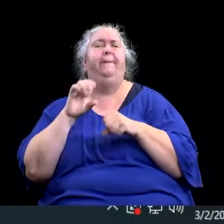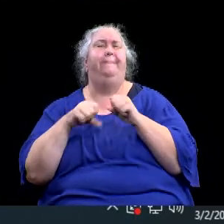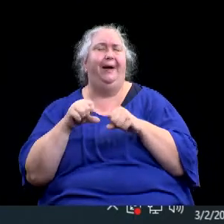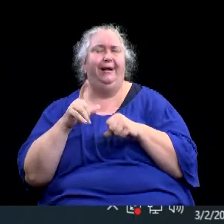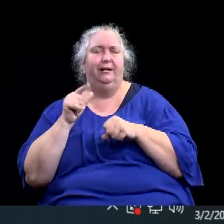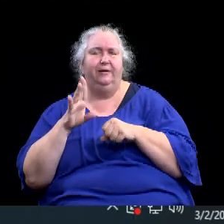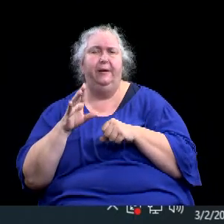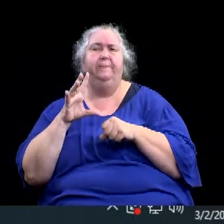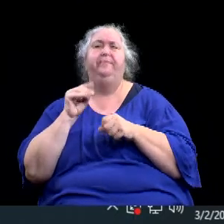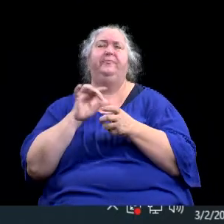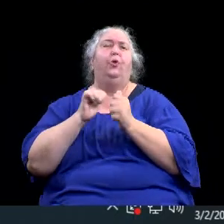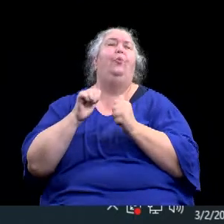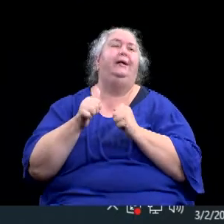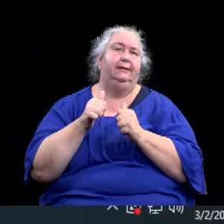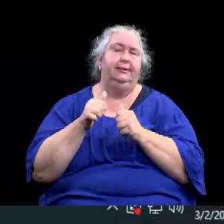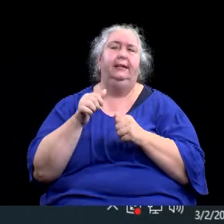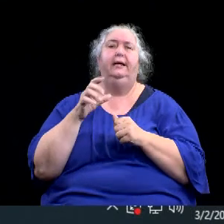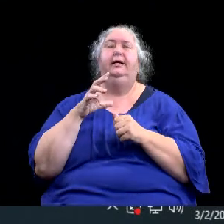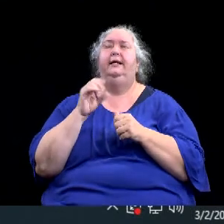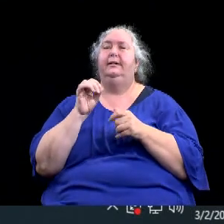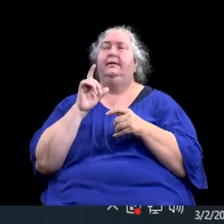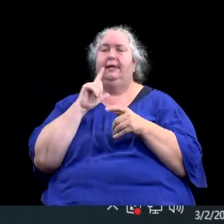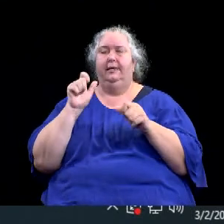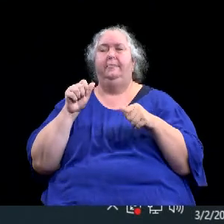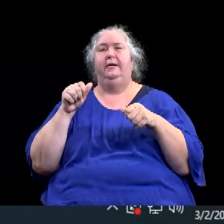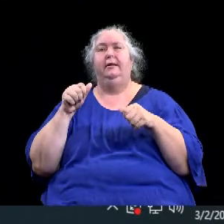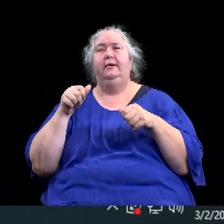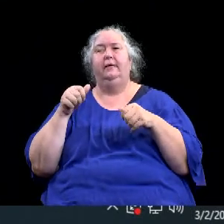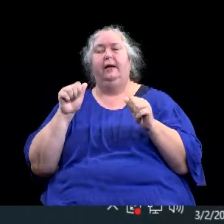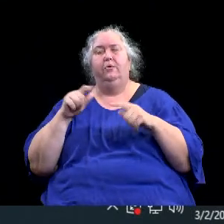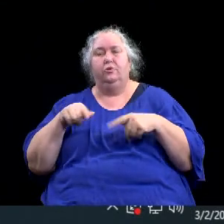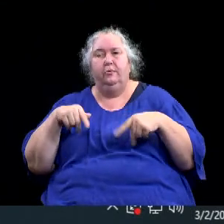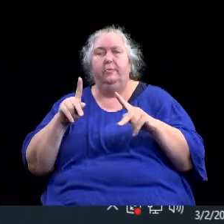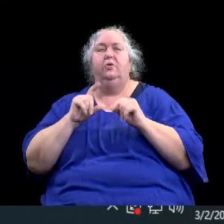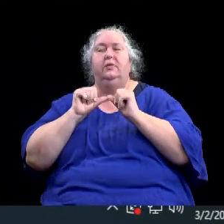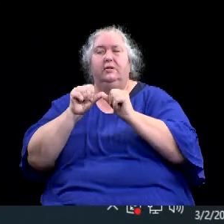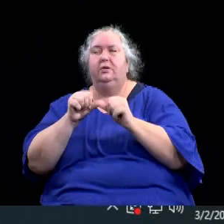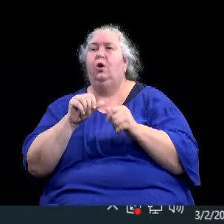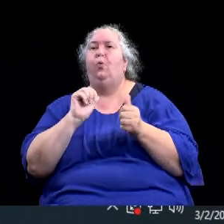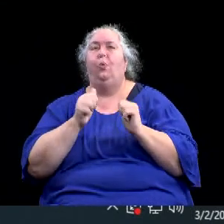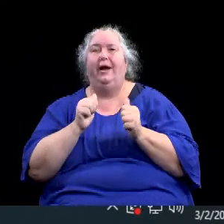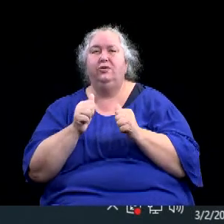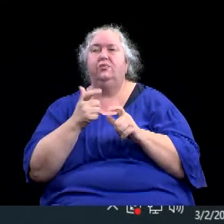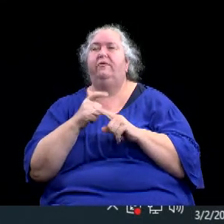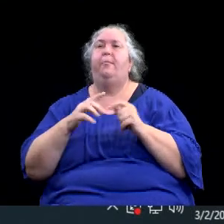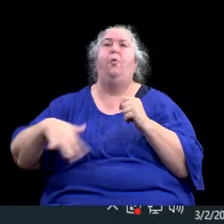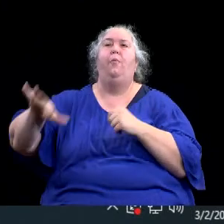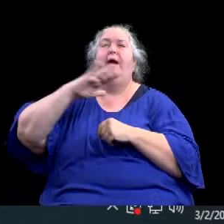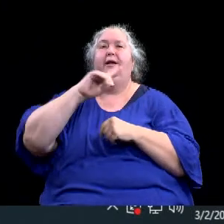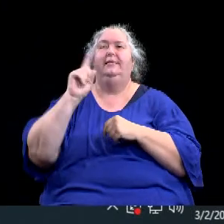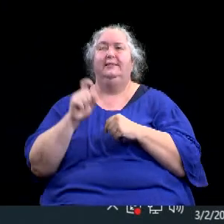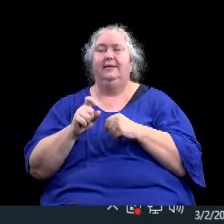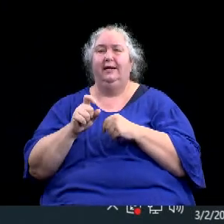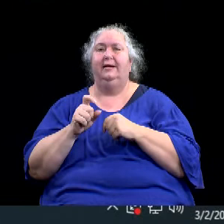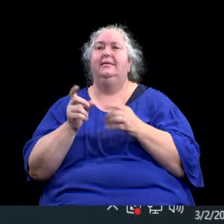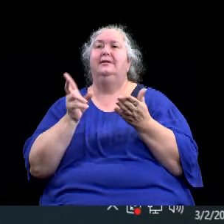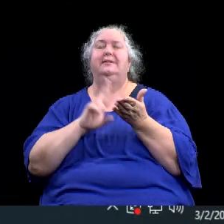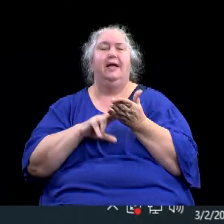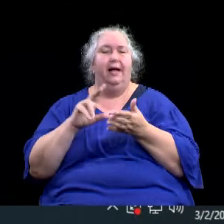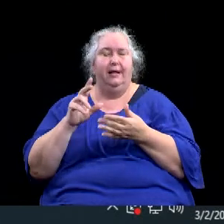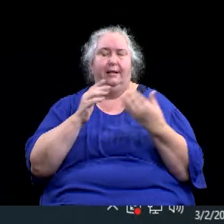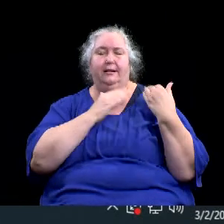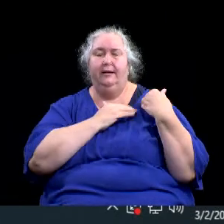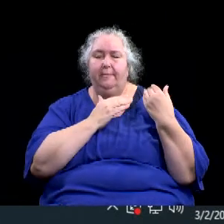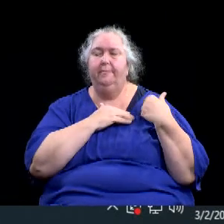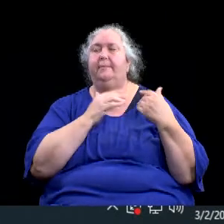to continue forward. Racers from around the state routinely sign liability waivers and assume the inherent risk in mountain biking. Insurance,